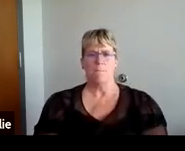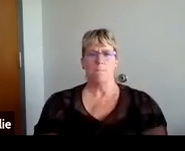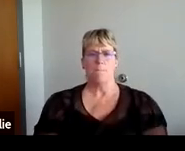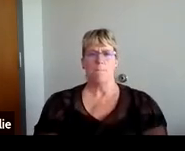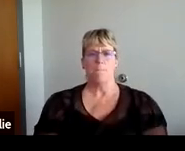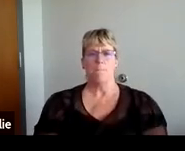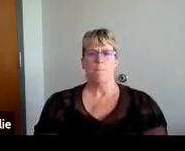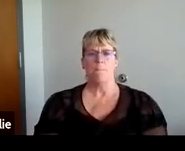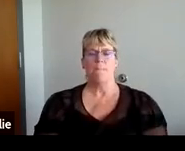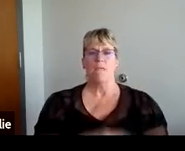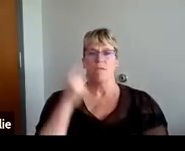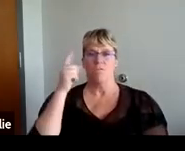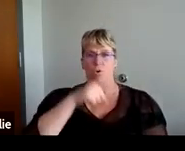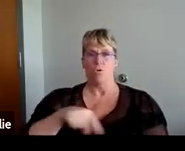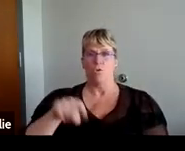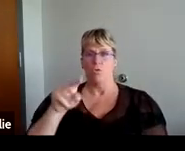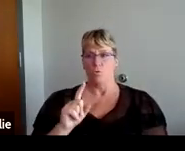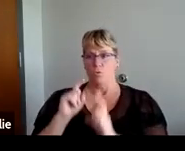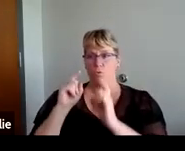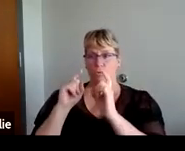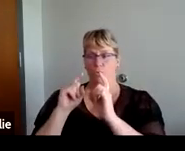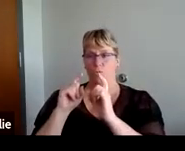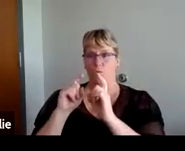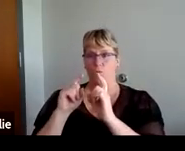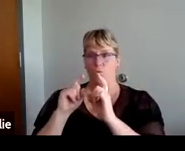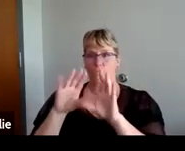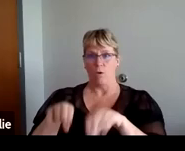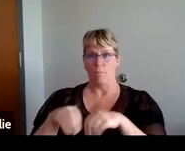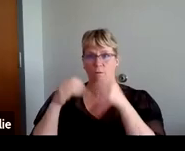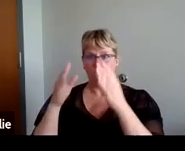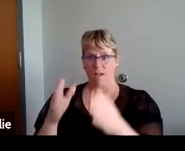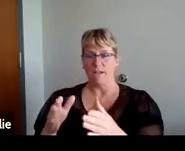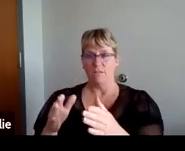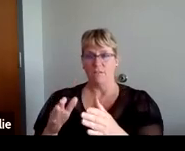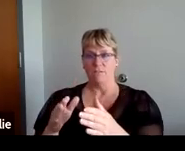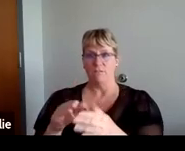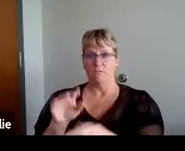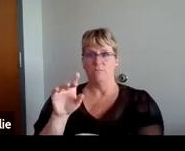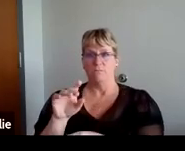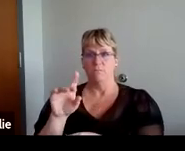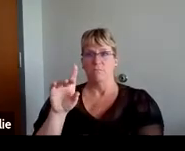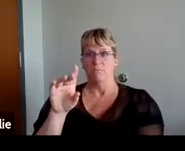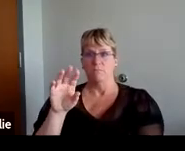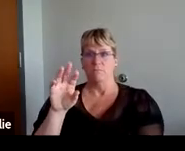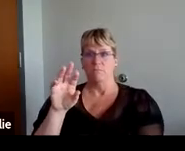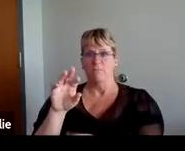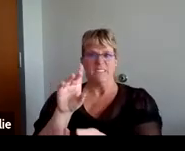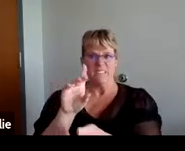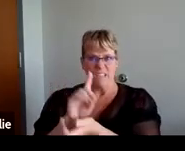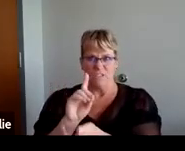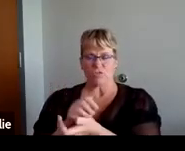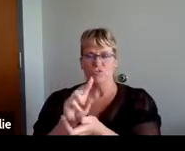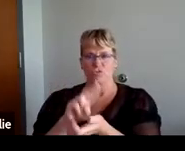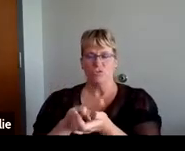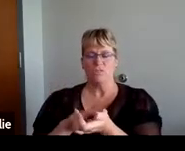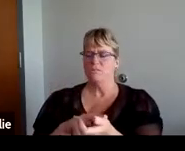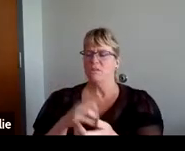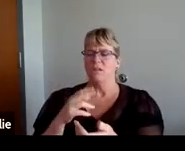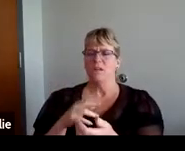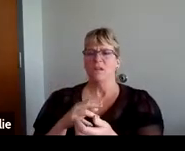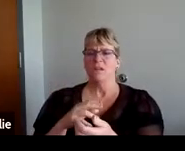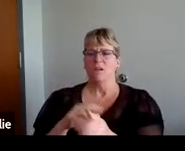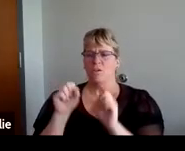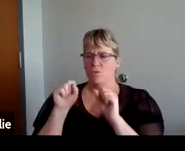Likewise, for those of you who are prescribing clinicians and for those of you who aren't, it's perfectly reasonable to talk with the individual